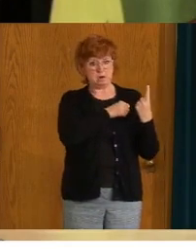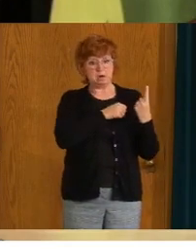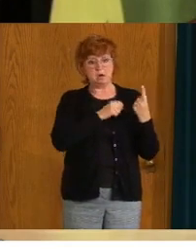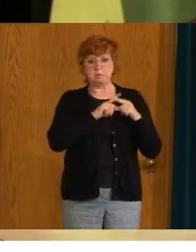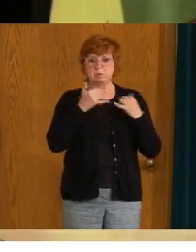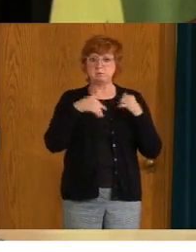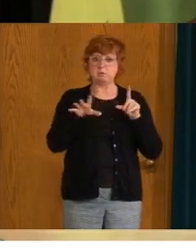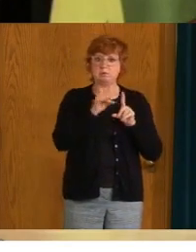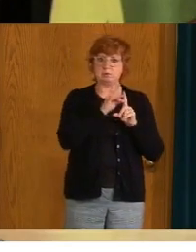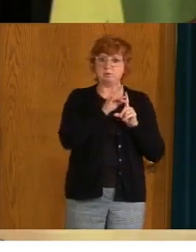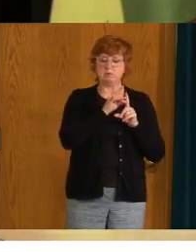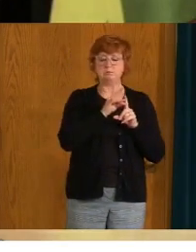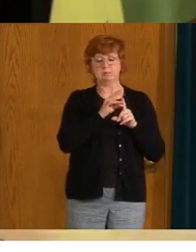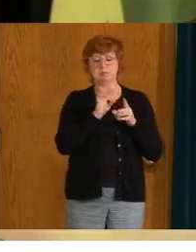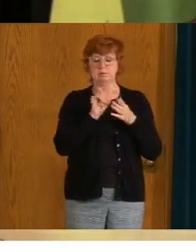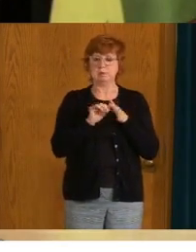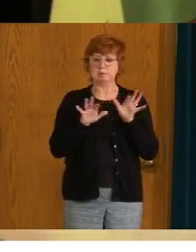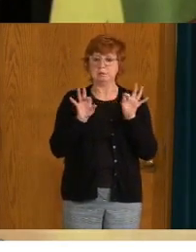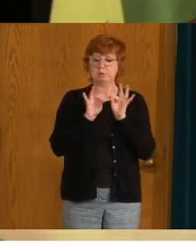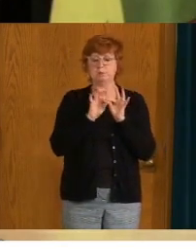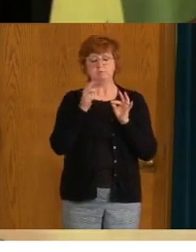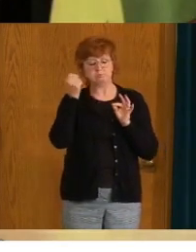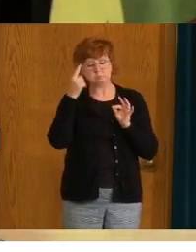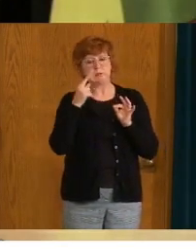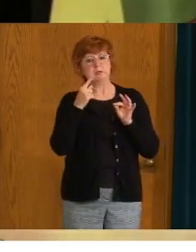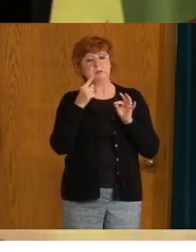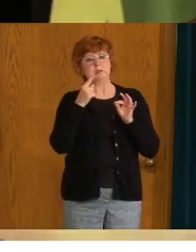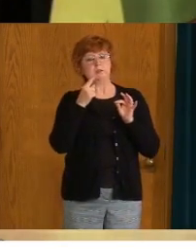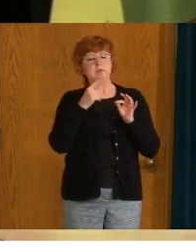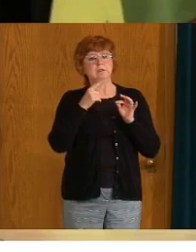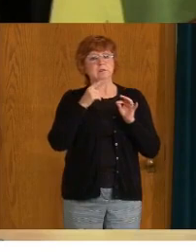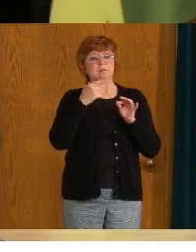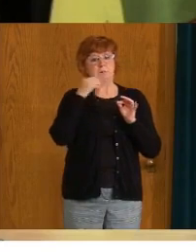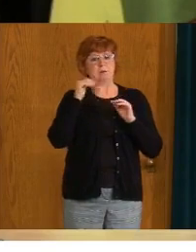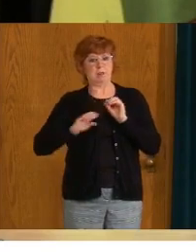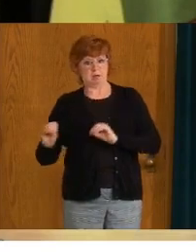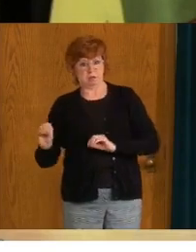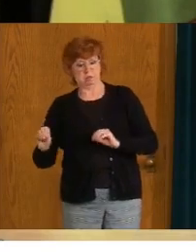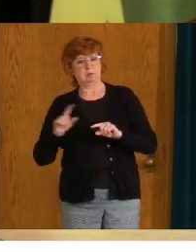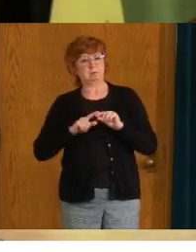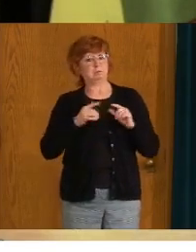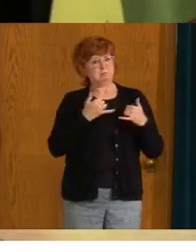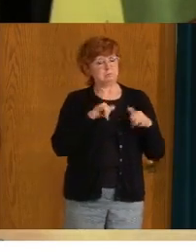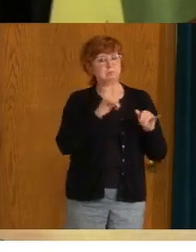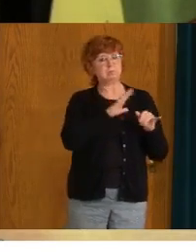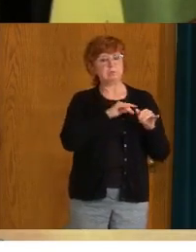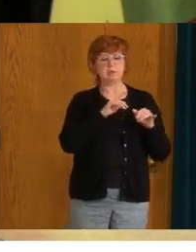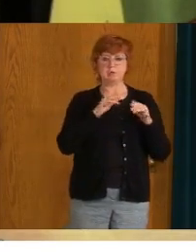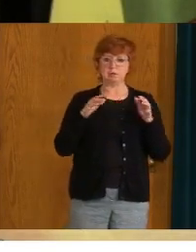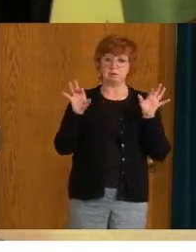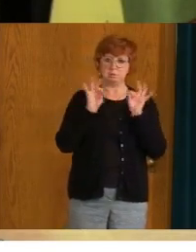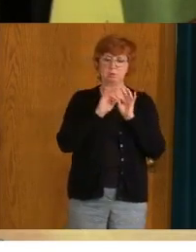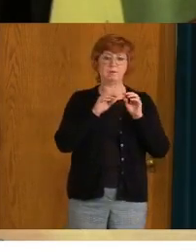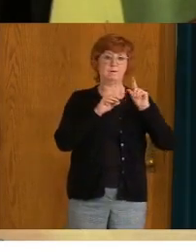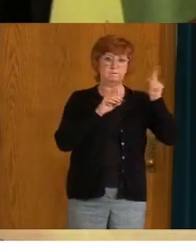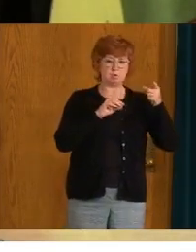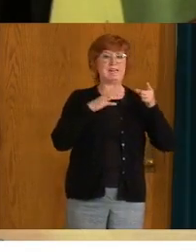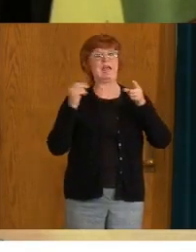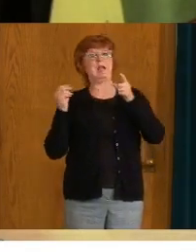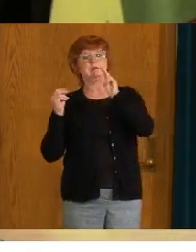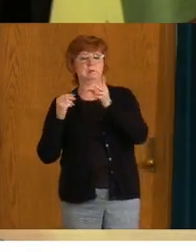possible, not only with our first shot access, but providing second shots to as many residents in Saskatchewan as we possibly